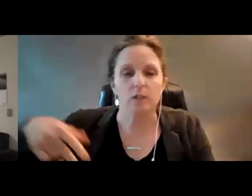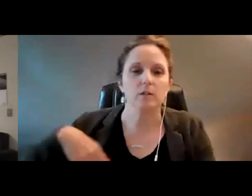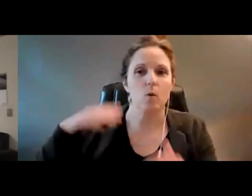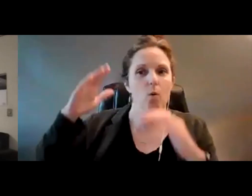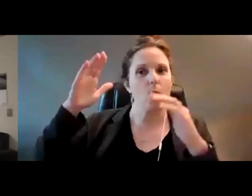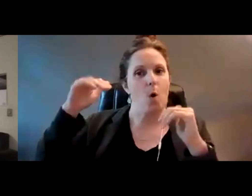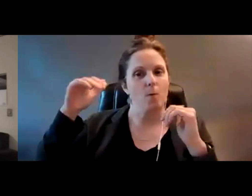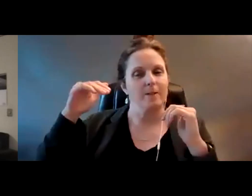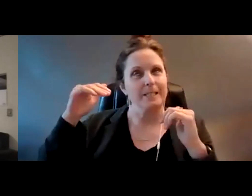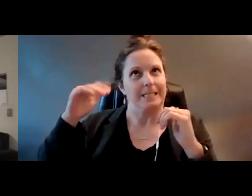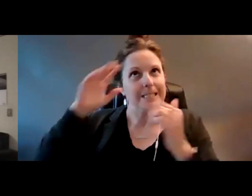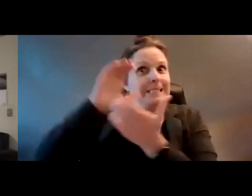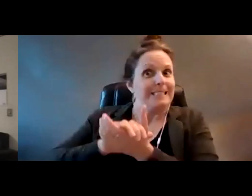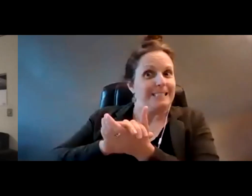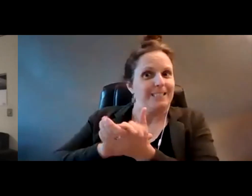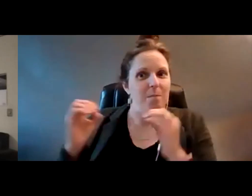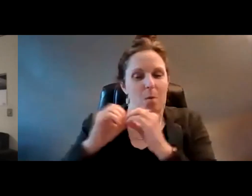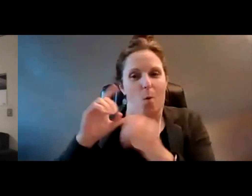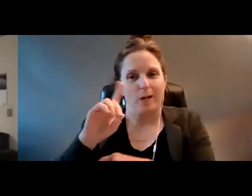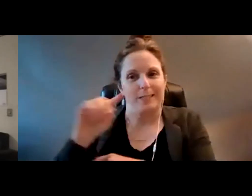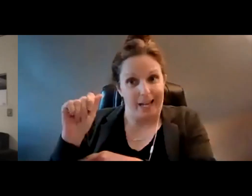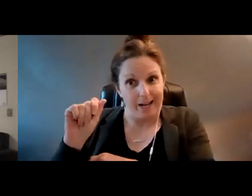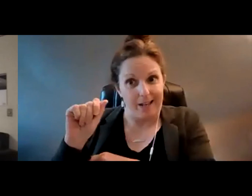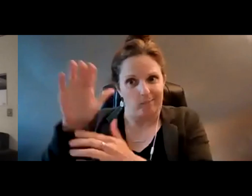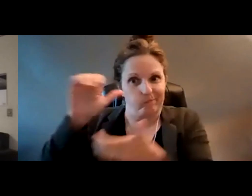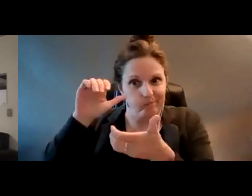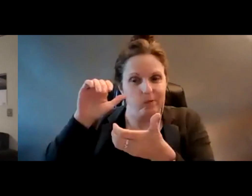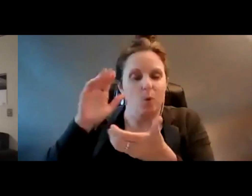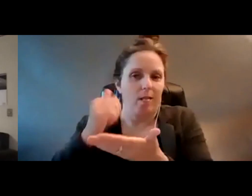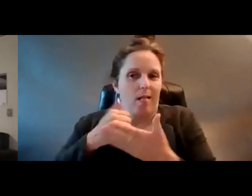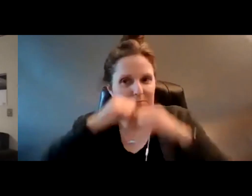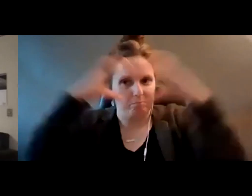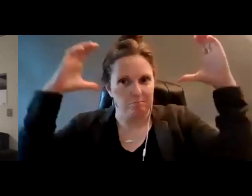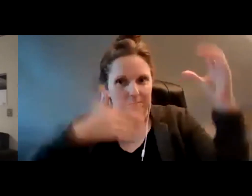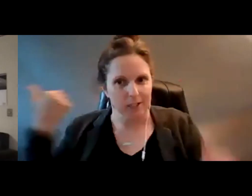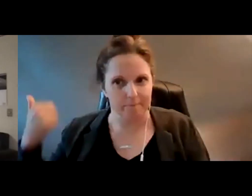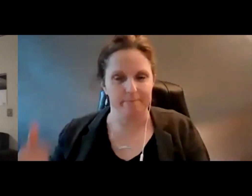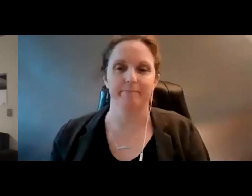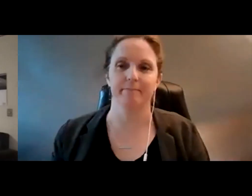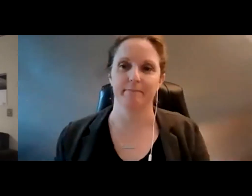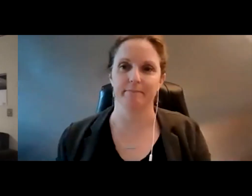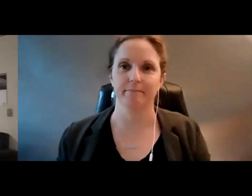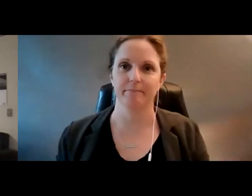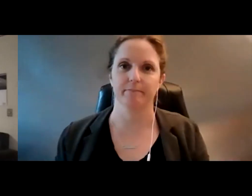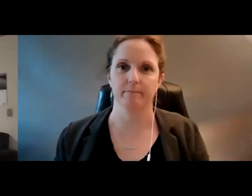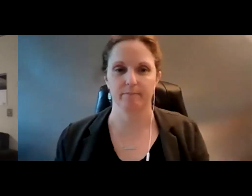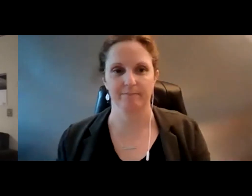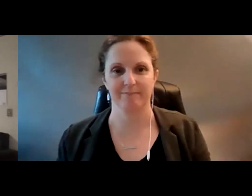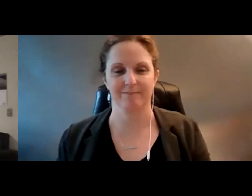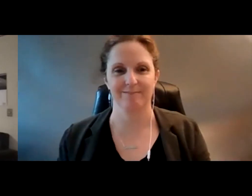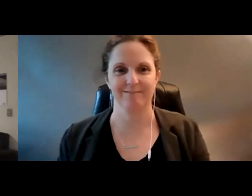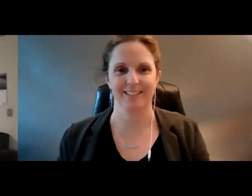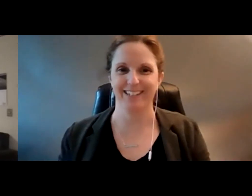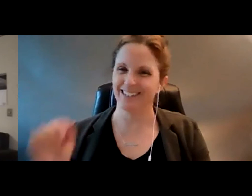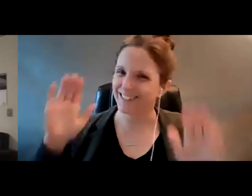get claims data so that we can look at fills and the second and third and fourth fills. So we'll